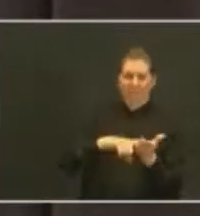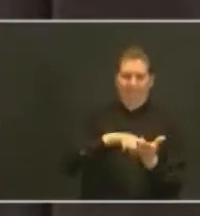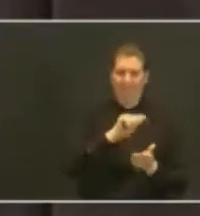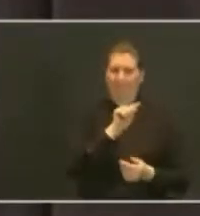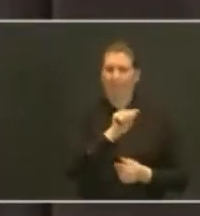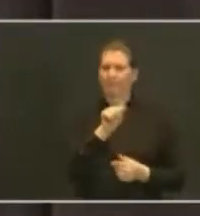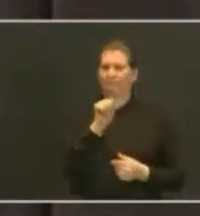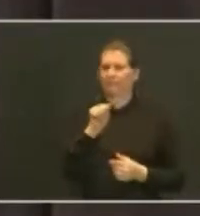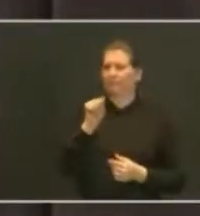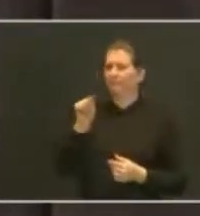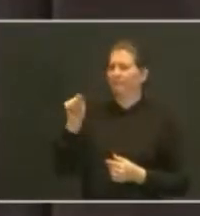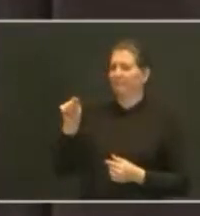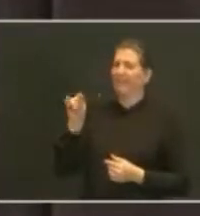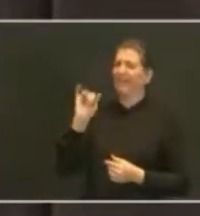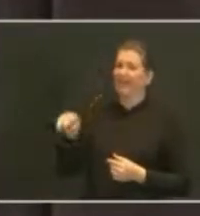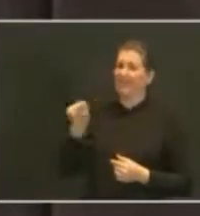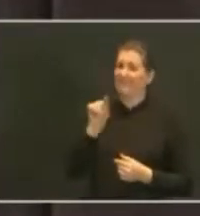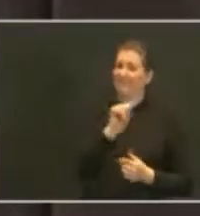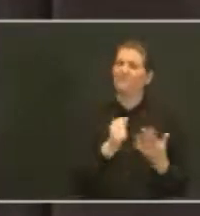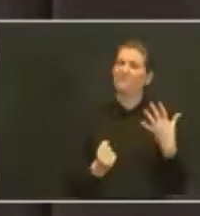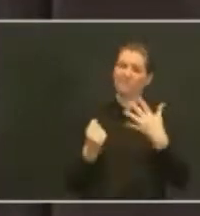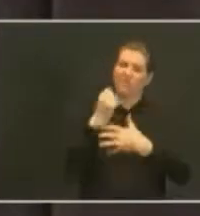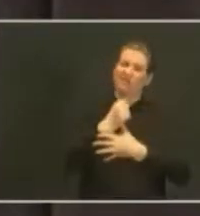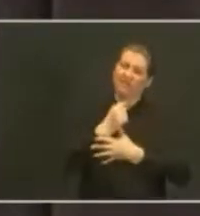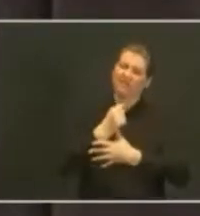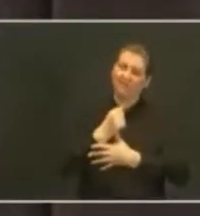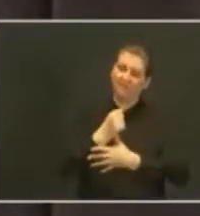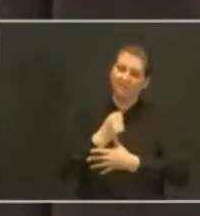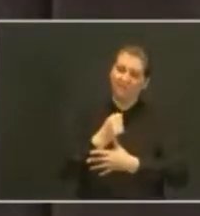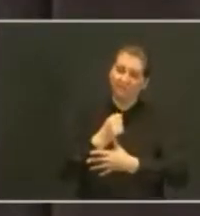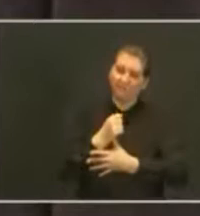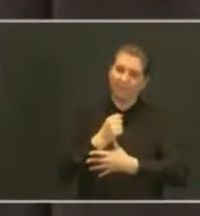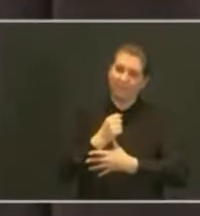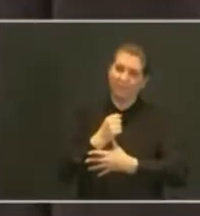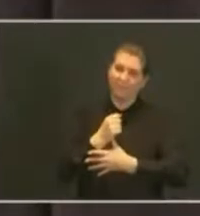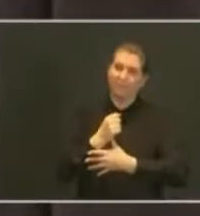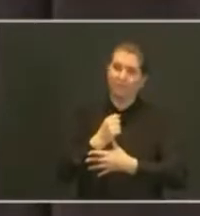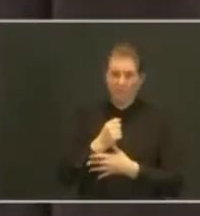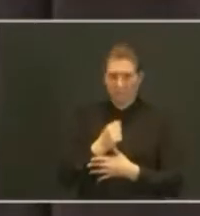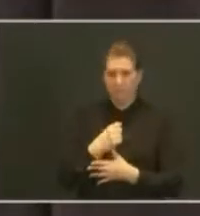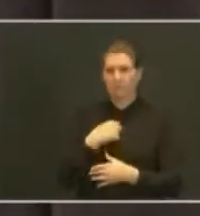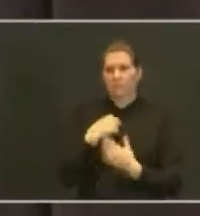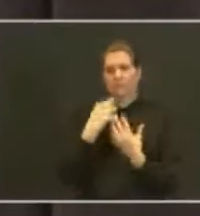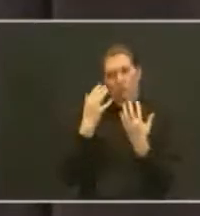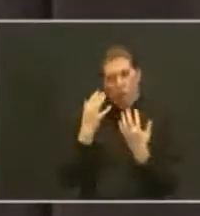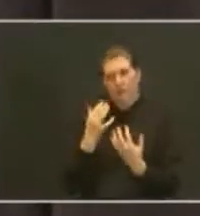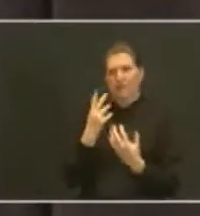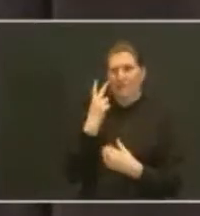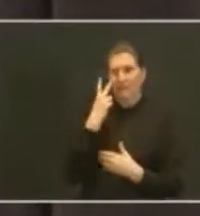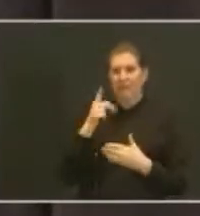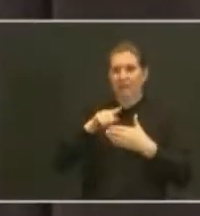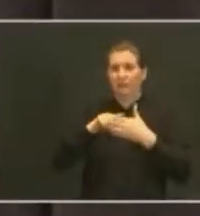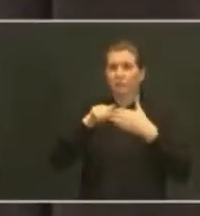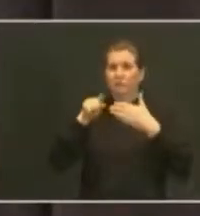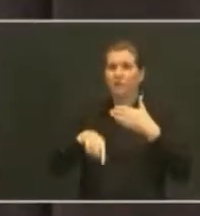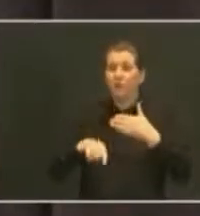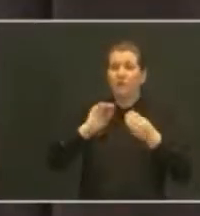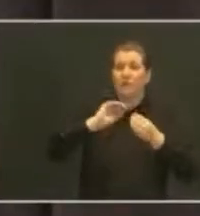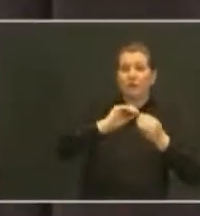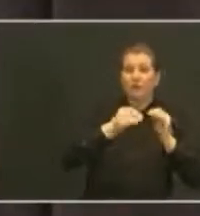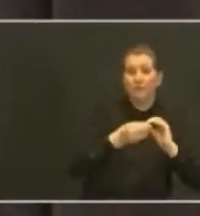major priority in the short term so that we continue to see the outcomes and the decreases